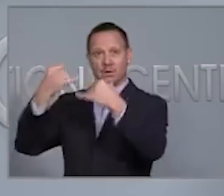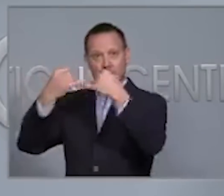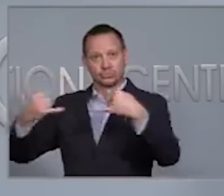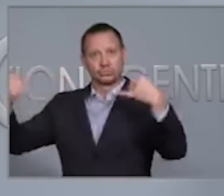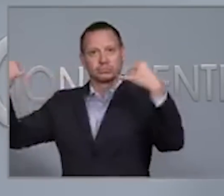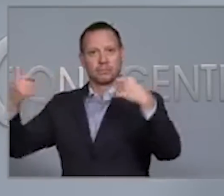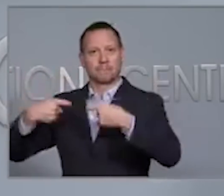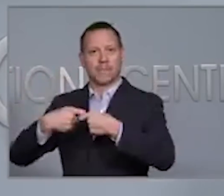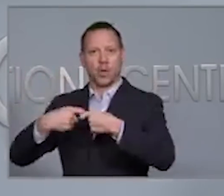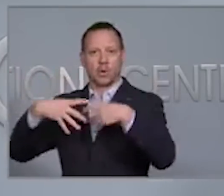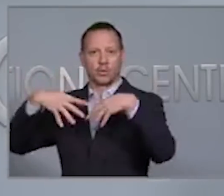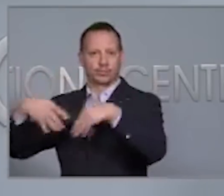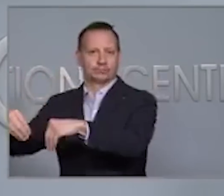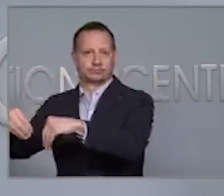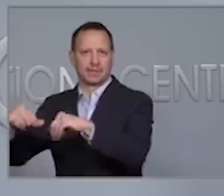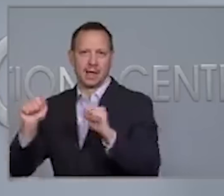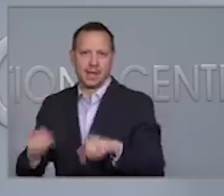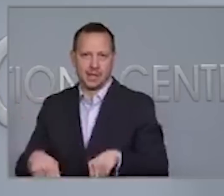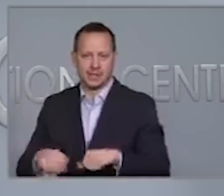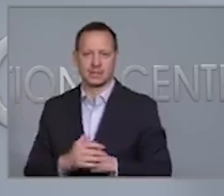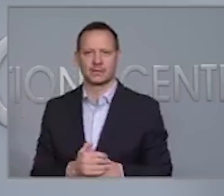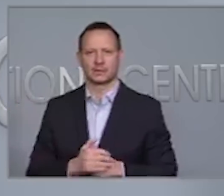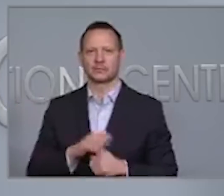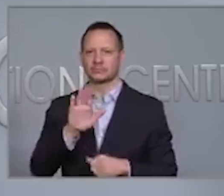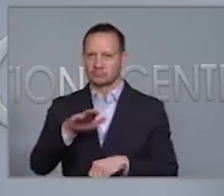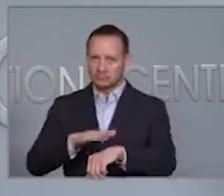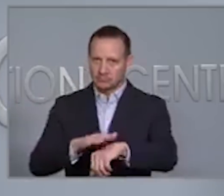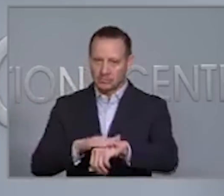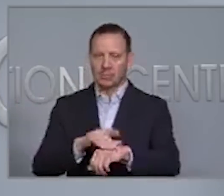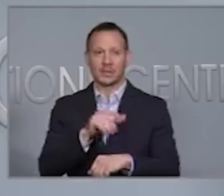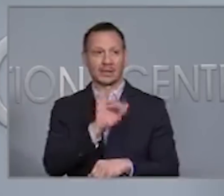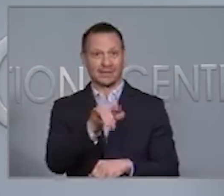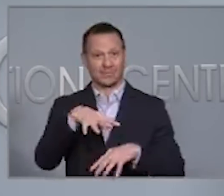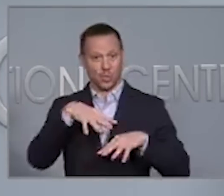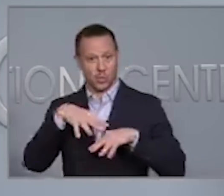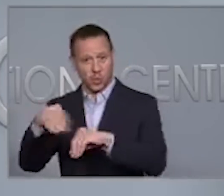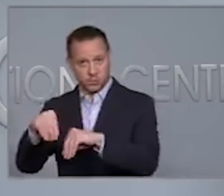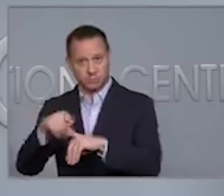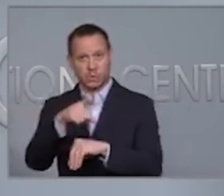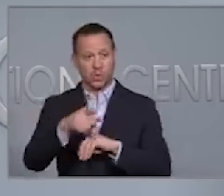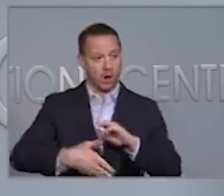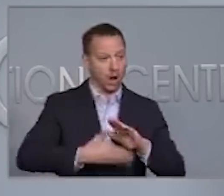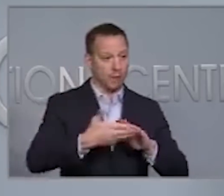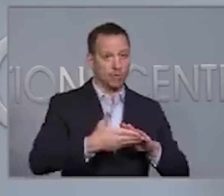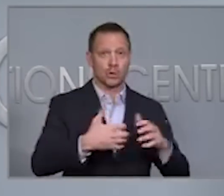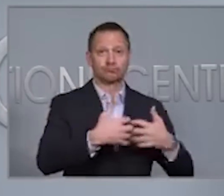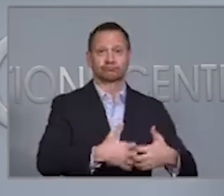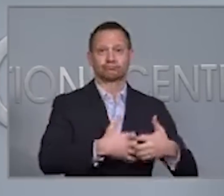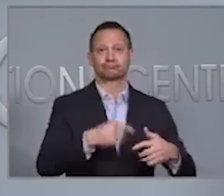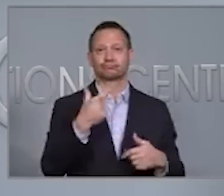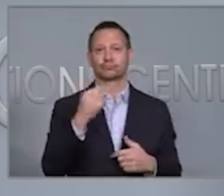this storm, please ensure that generators are operated outside and away from open windows